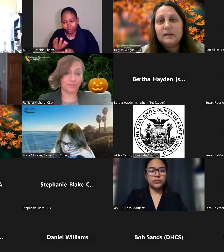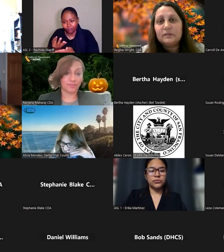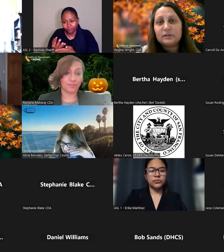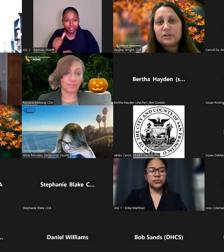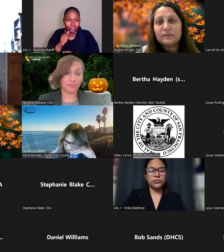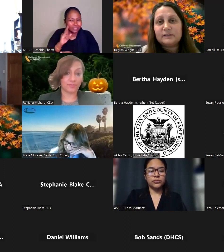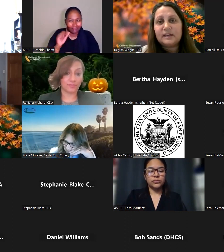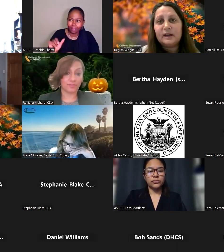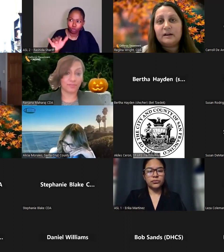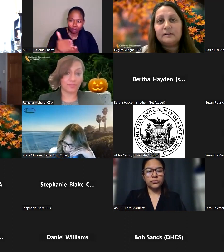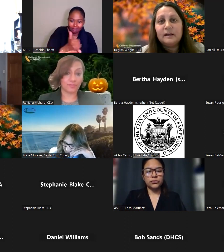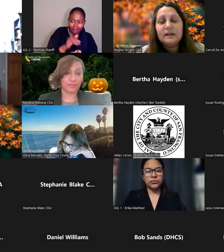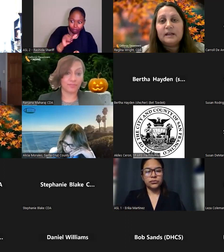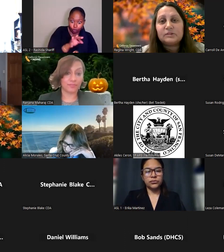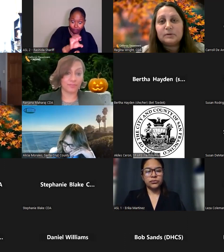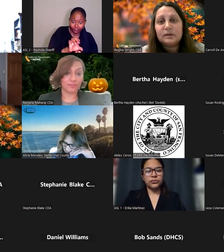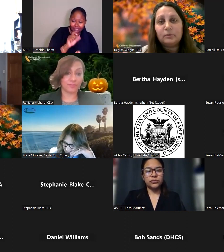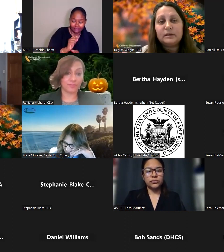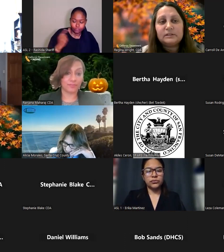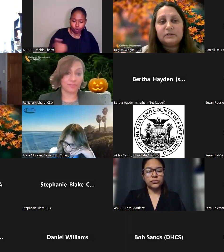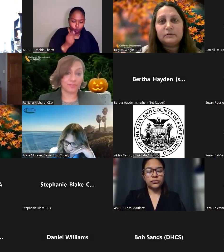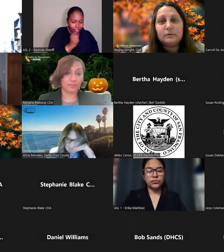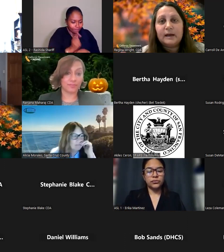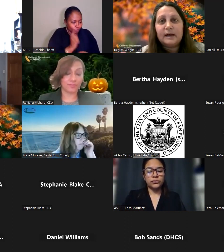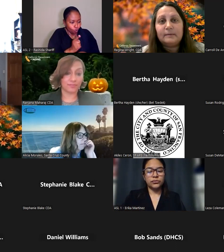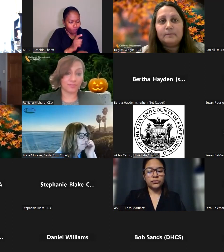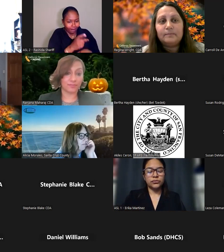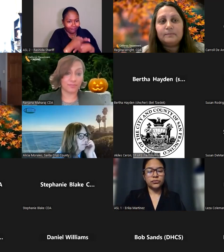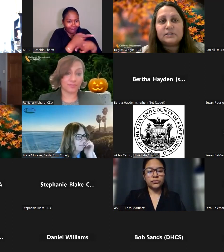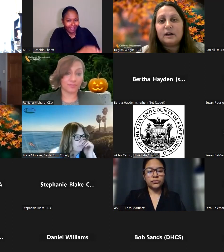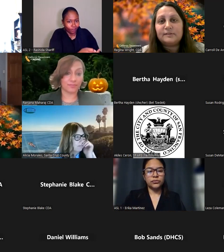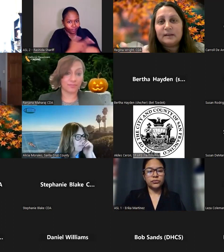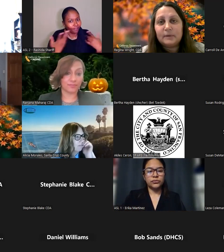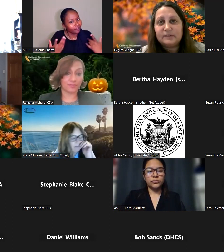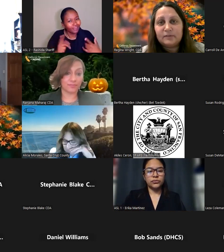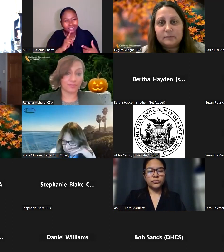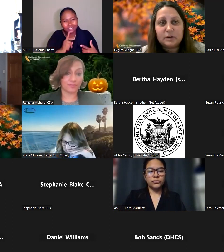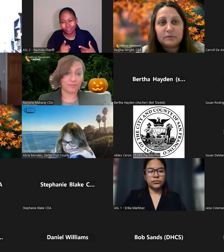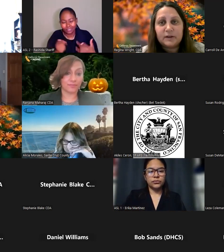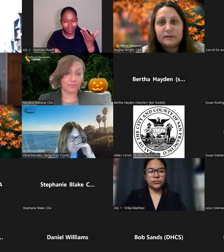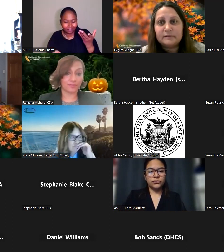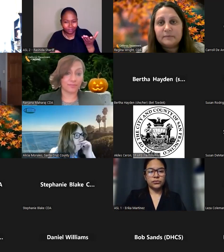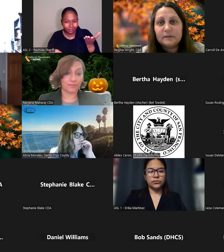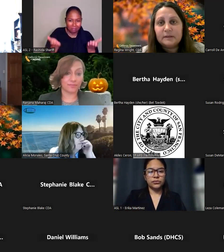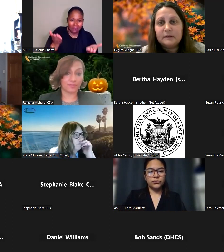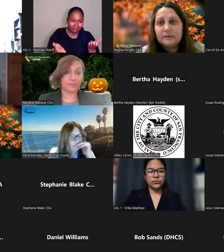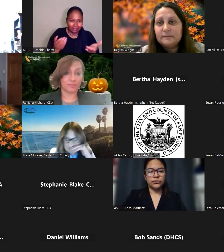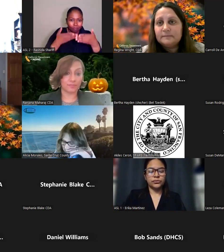towards the conservatee's care. It's really only to offset money for the general